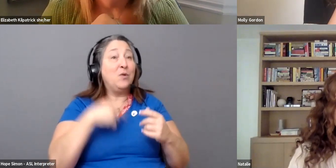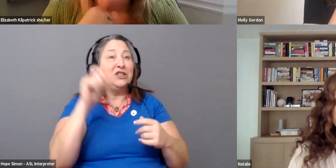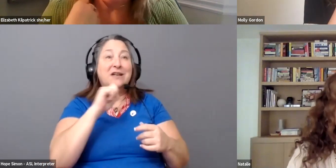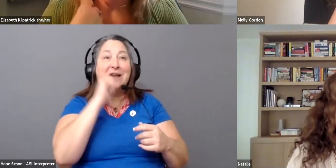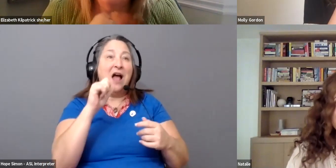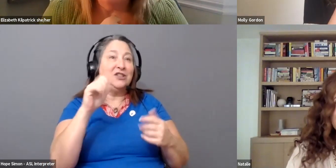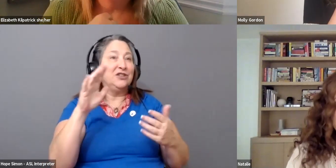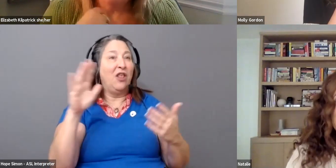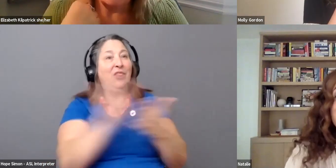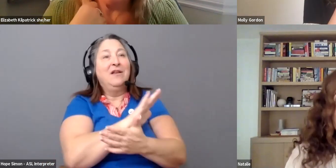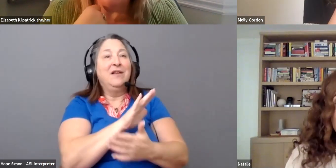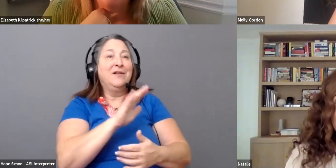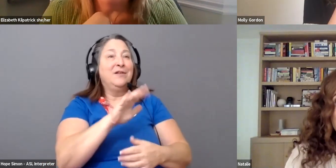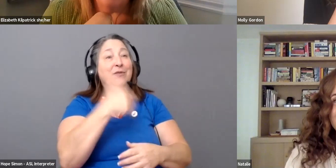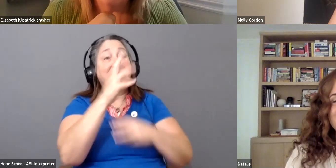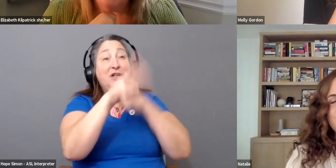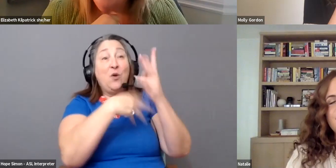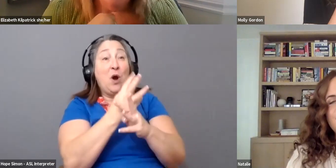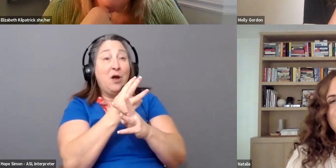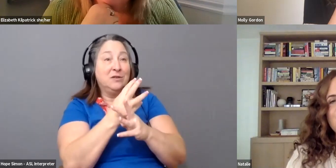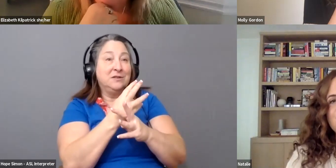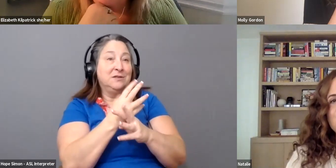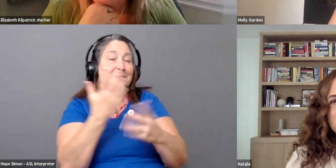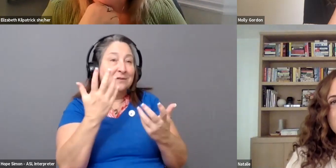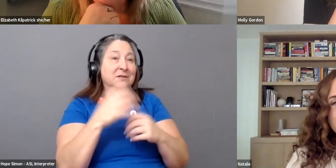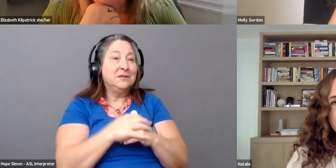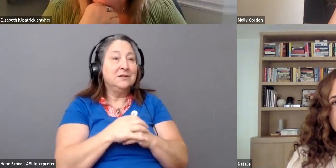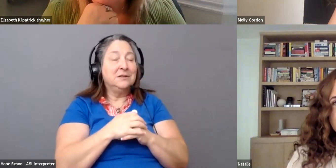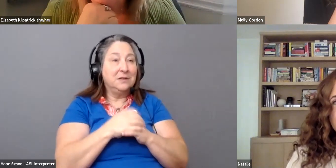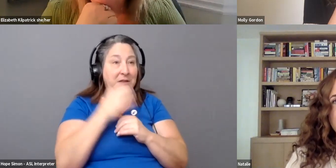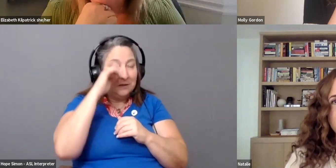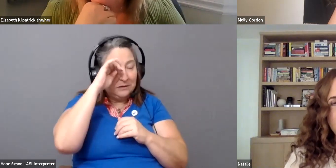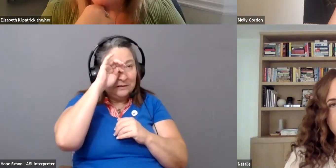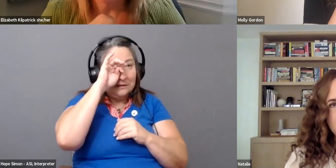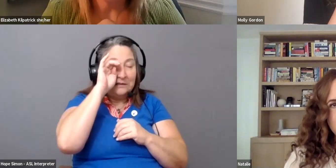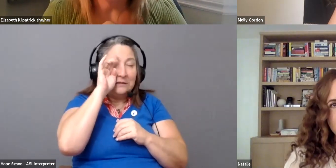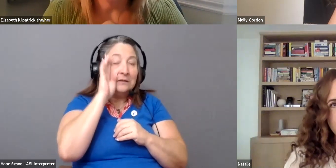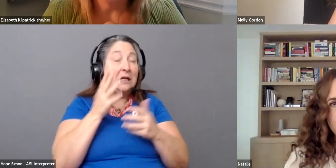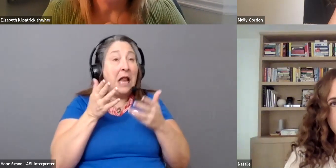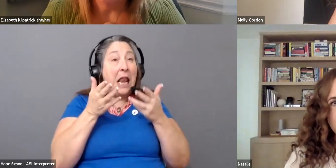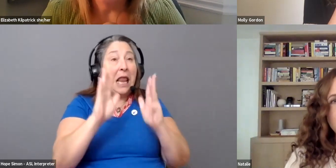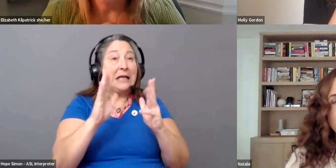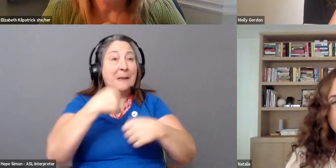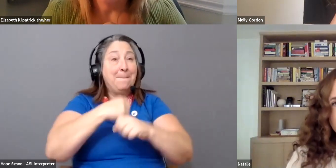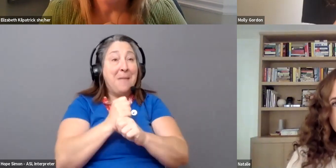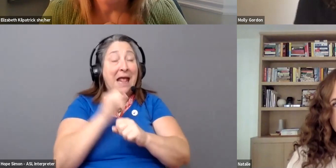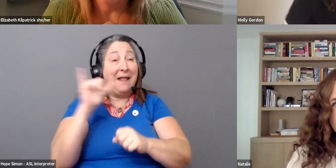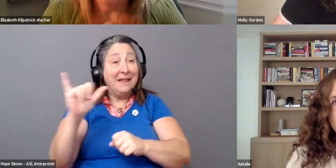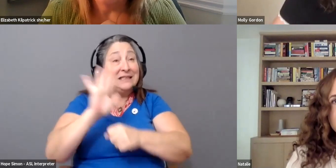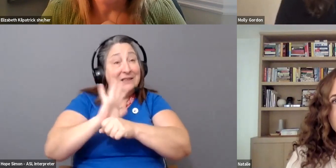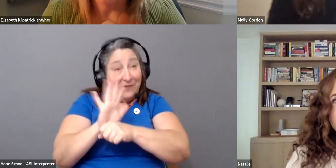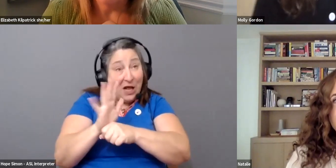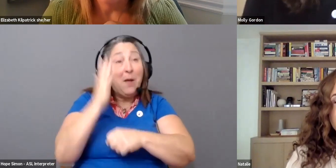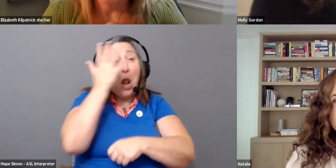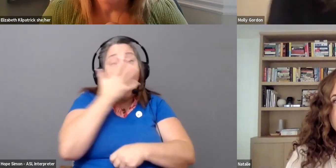world. Let's just make the apartment pretty. So I think let's make this film look like the world around